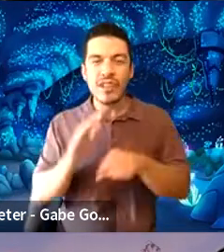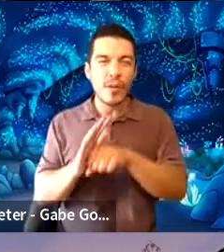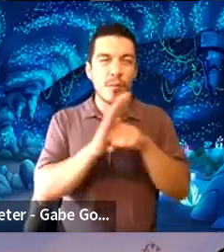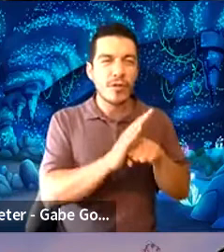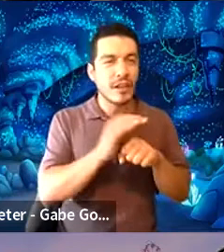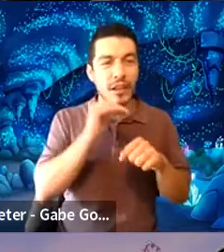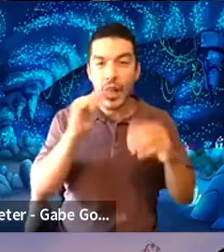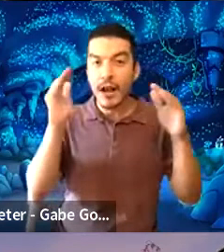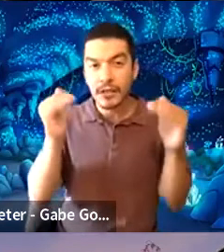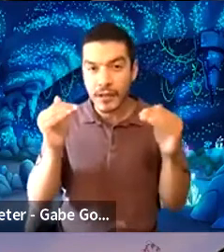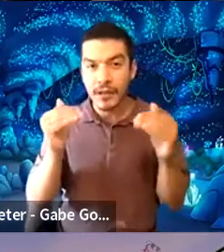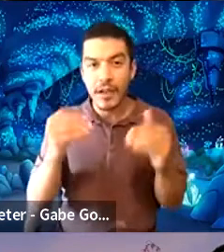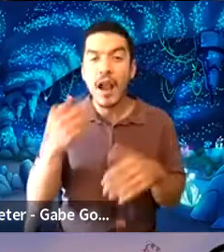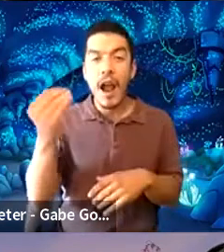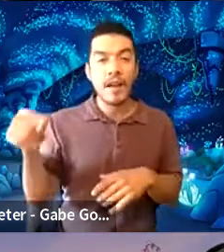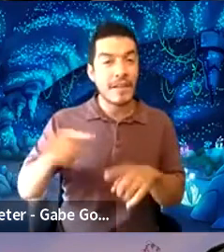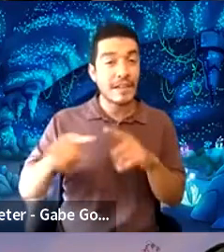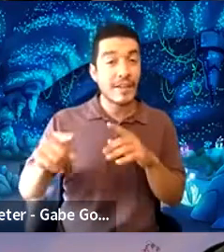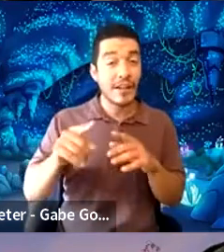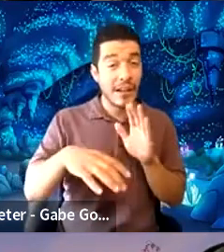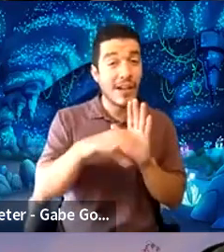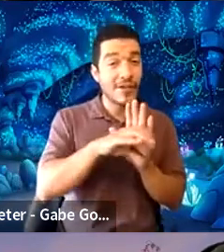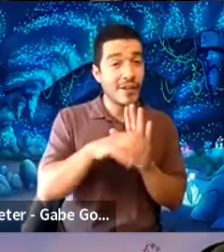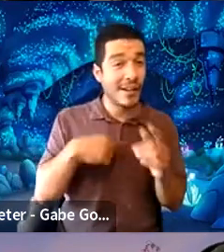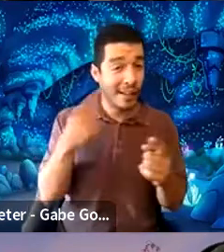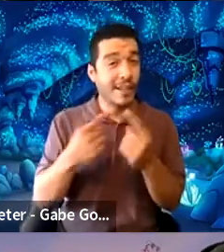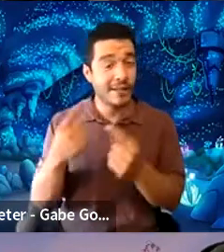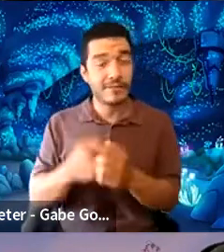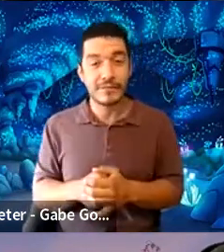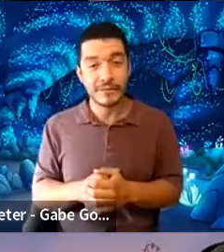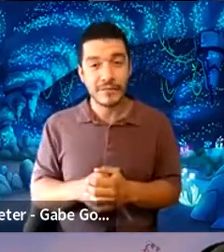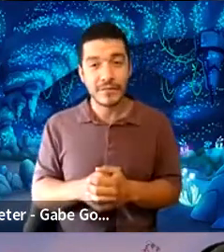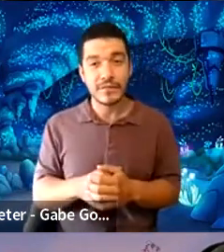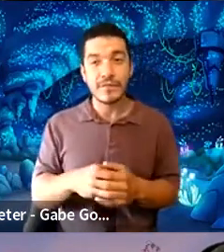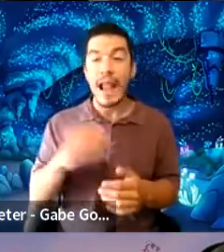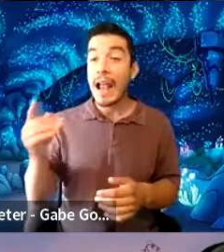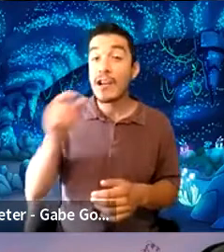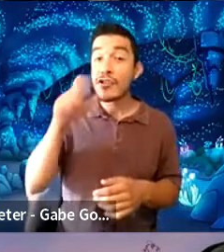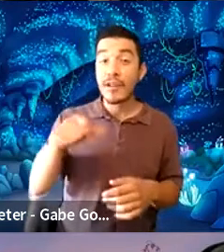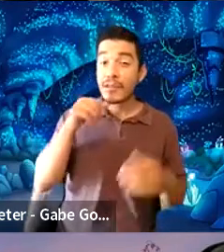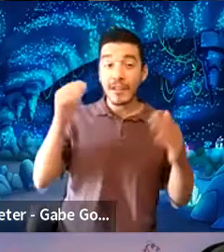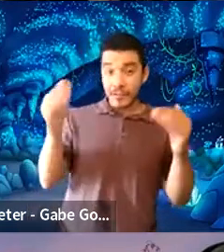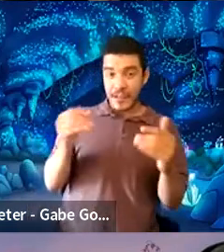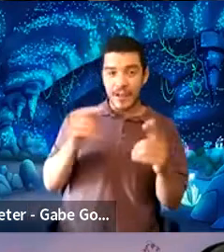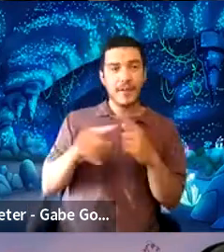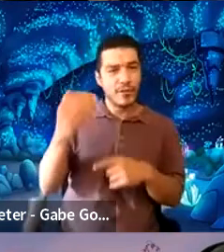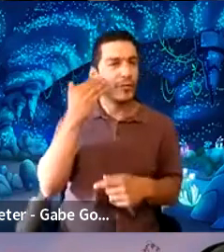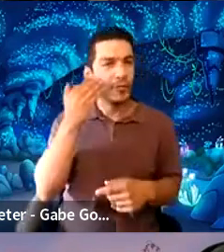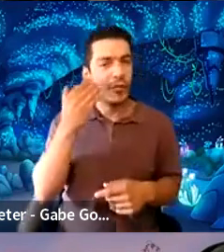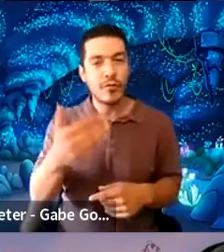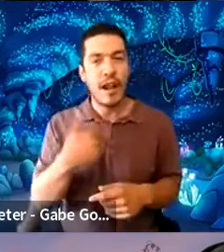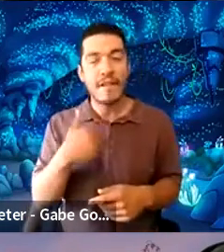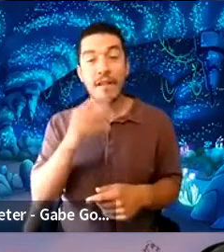pushes the unexpected out of these different characters, I think. and they shouldn't be unexpected, but you know, you have